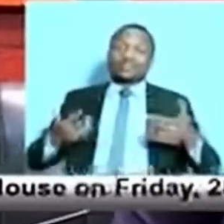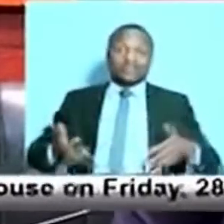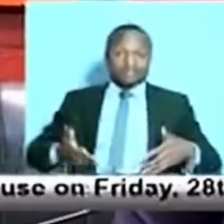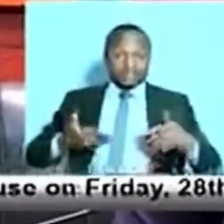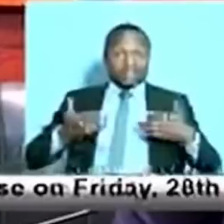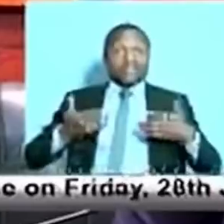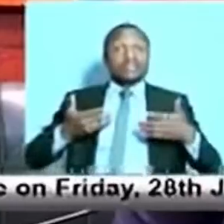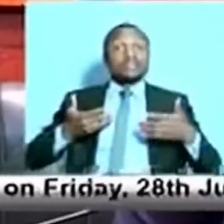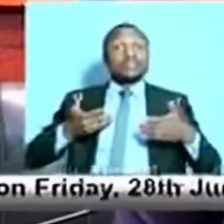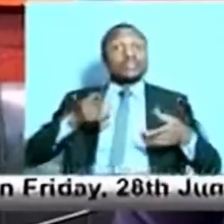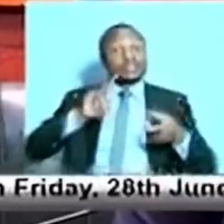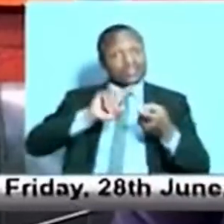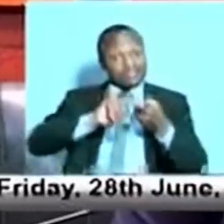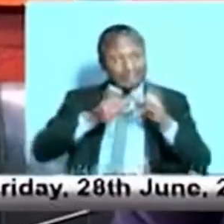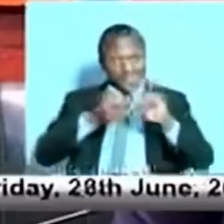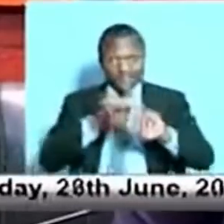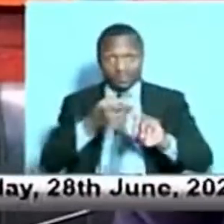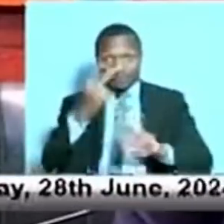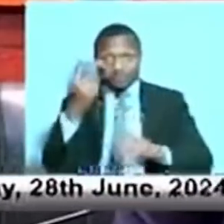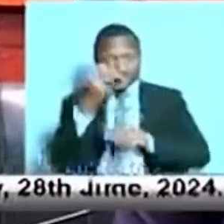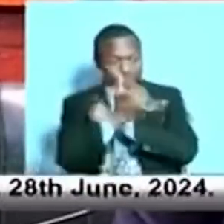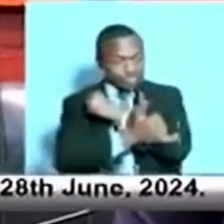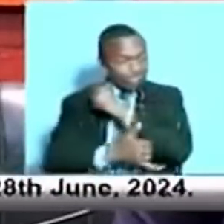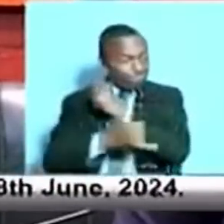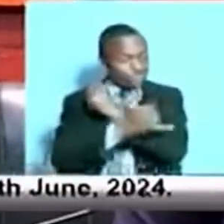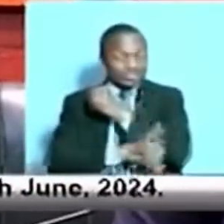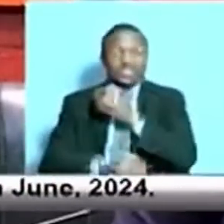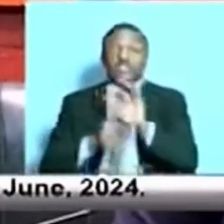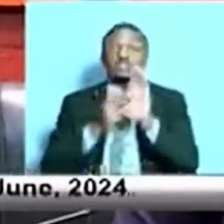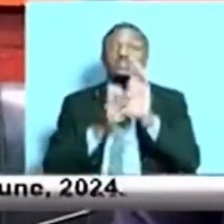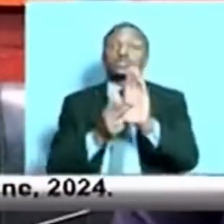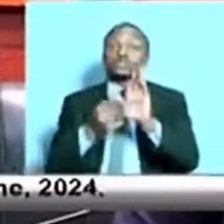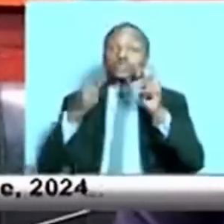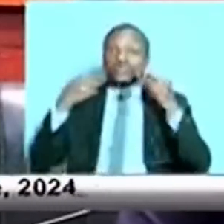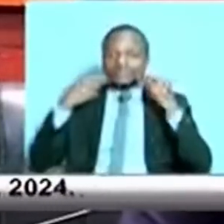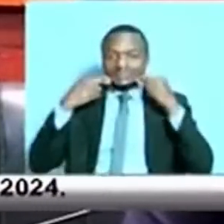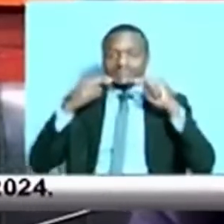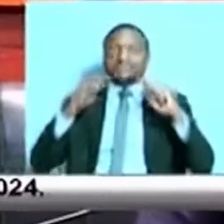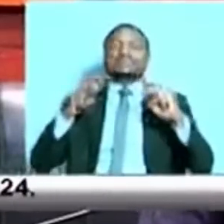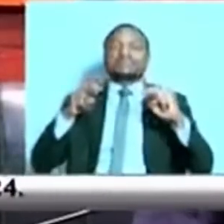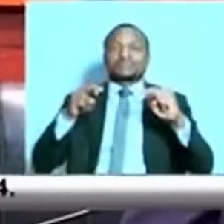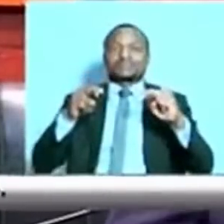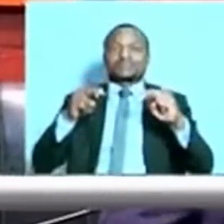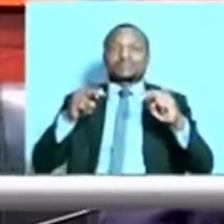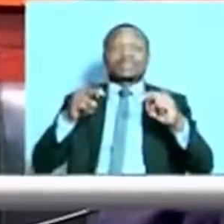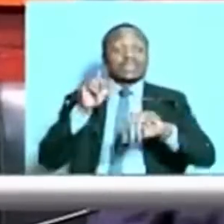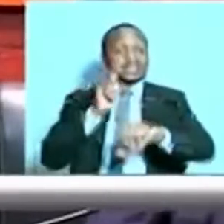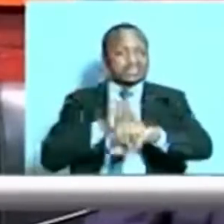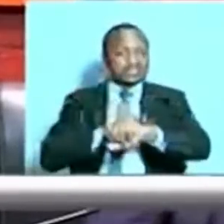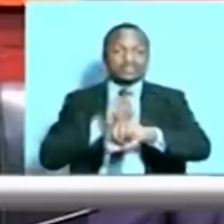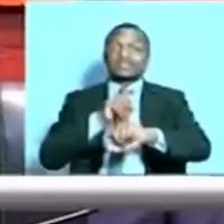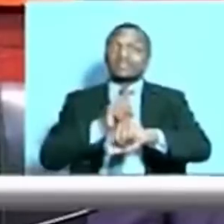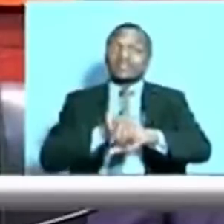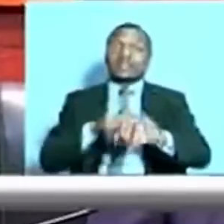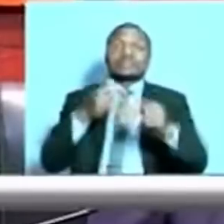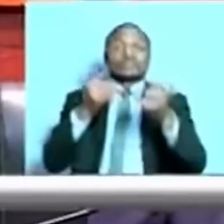cordial relationship between the two countries is bearing fruit, especially in this time